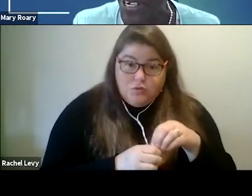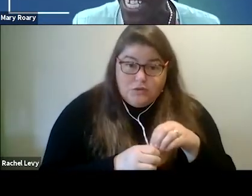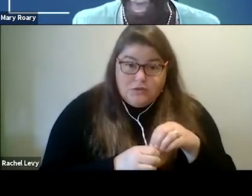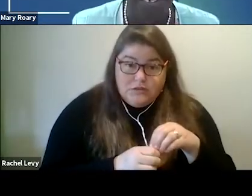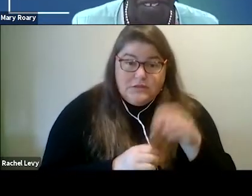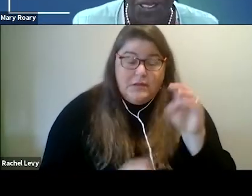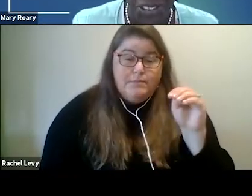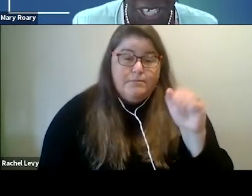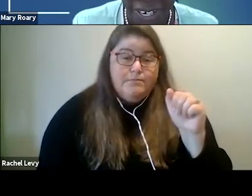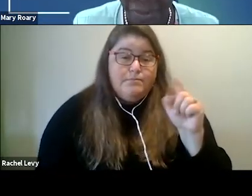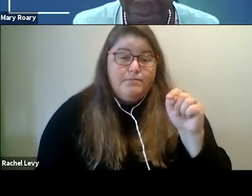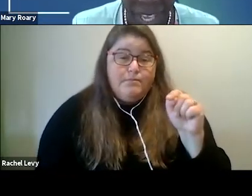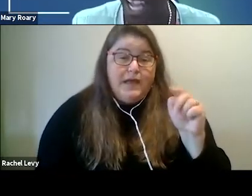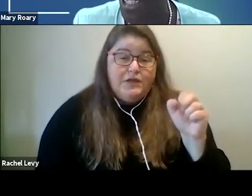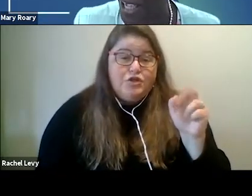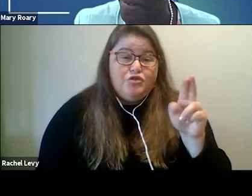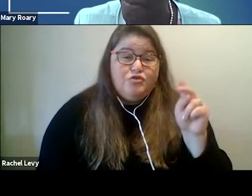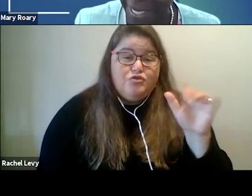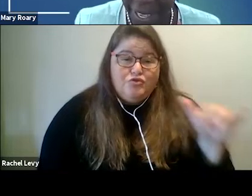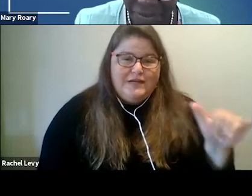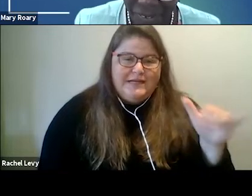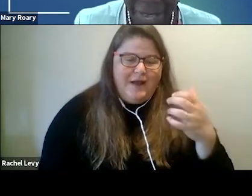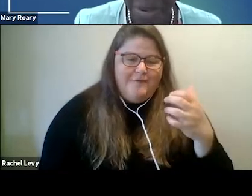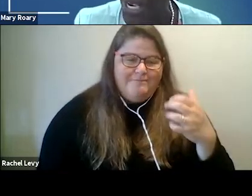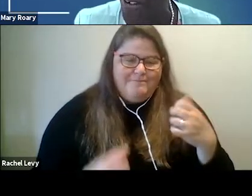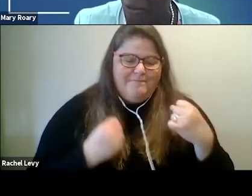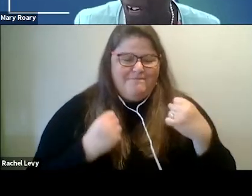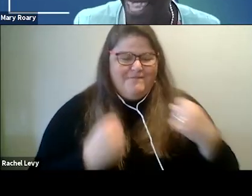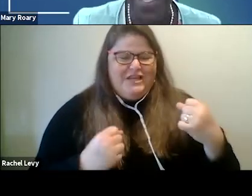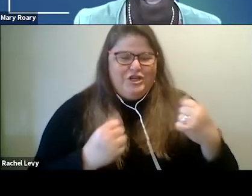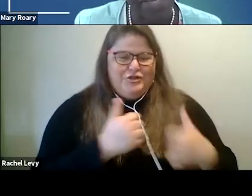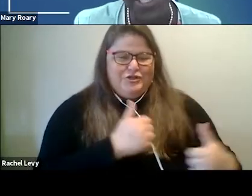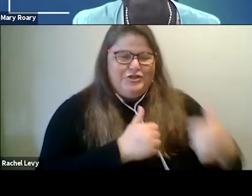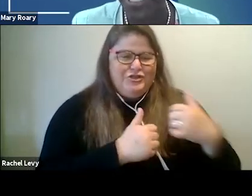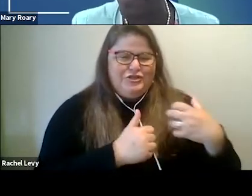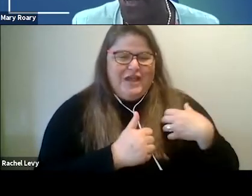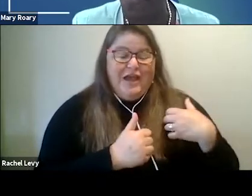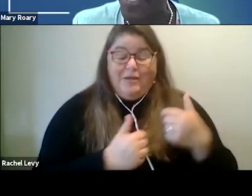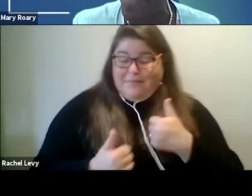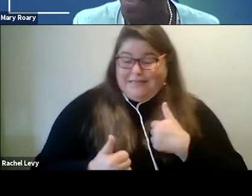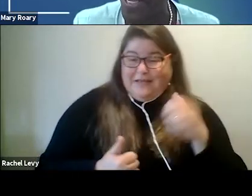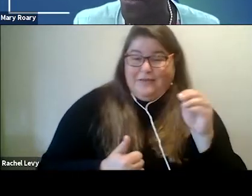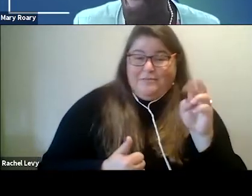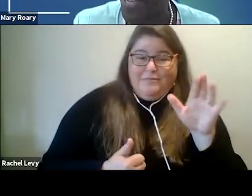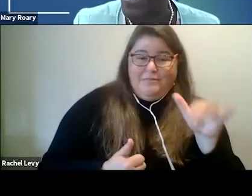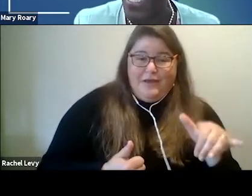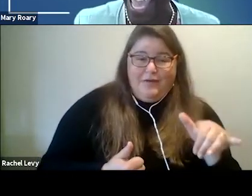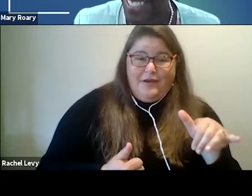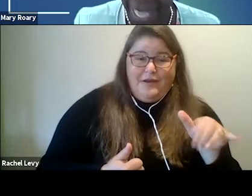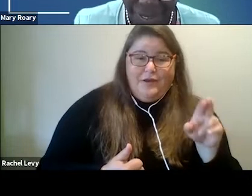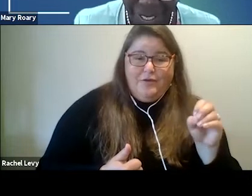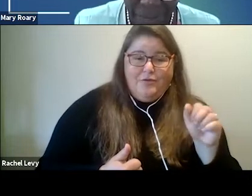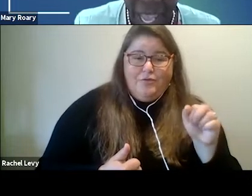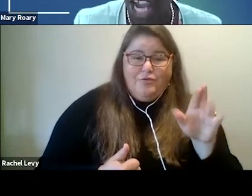Matt Turney, our FEARS chair, along with myself, Mary Rory. I am the director of the Office of Behavioral Health Equity